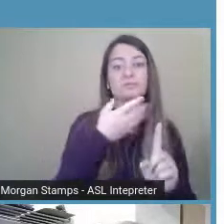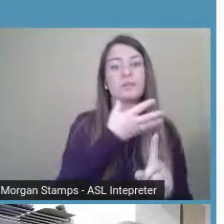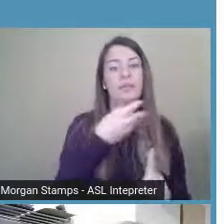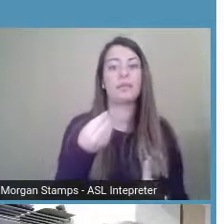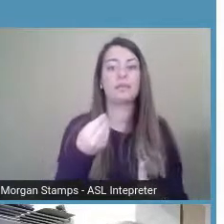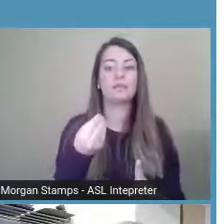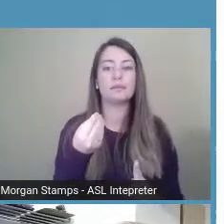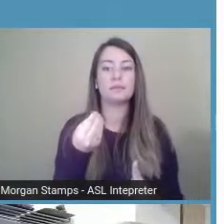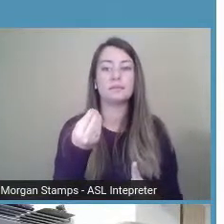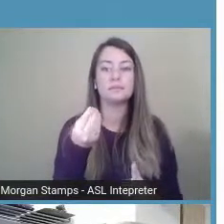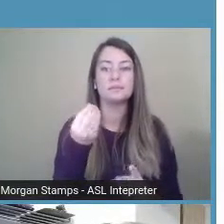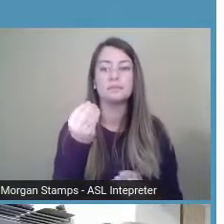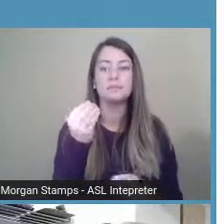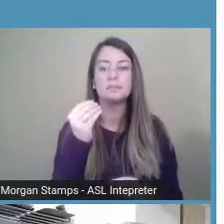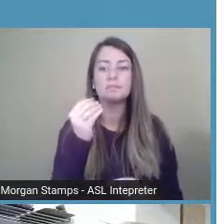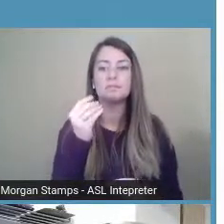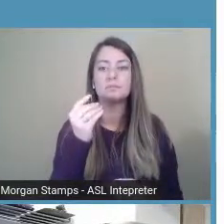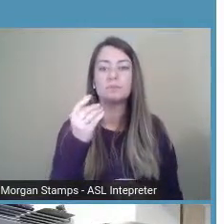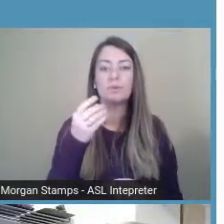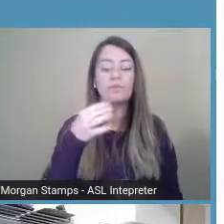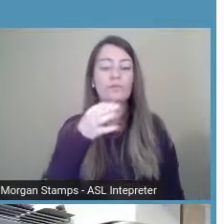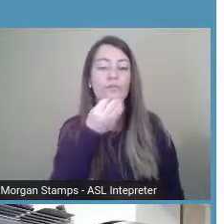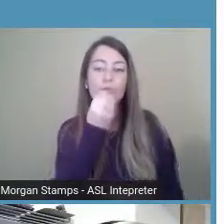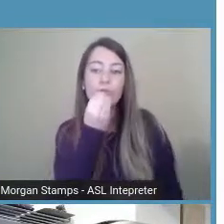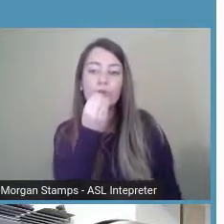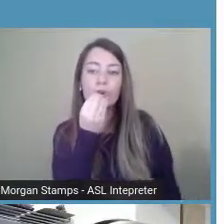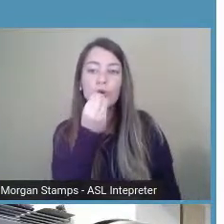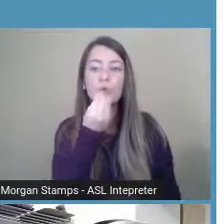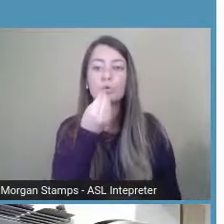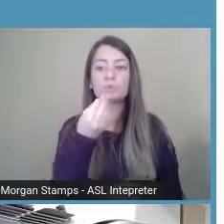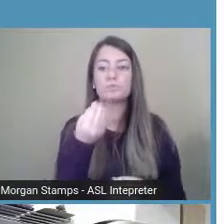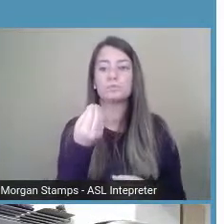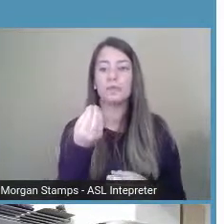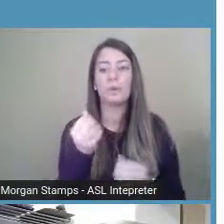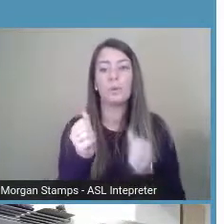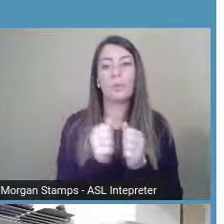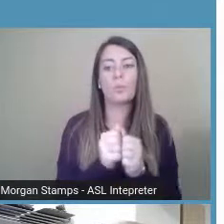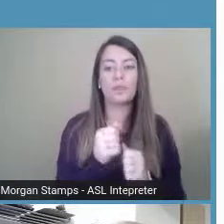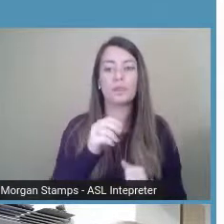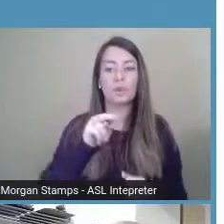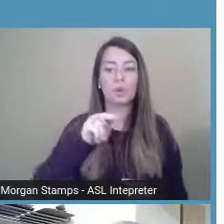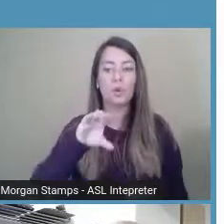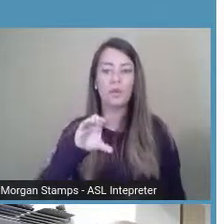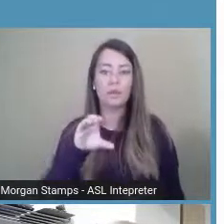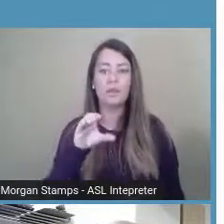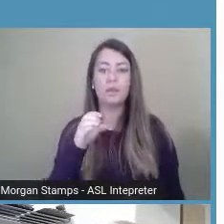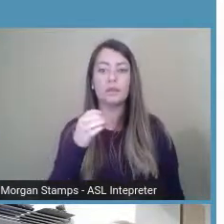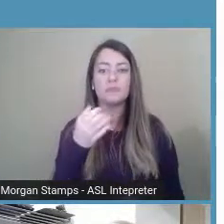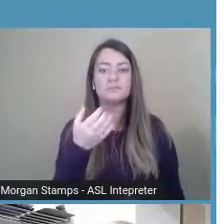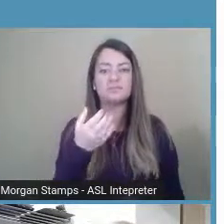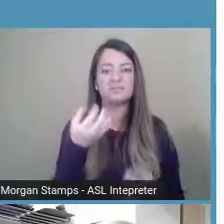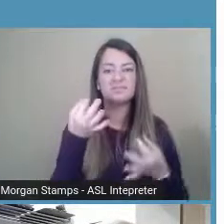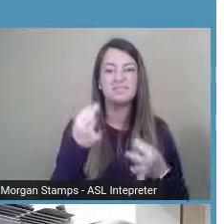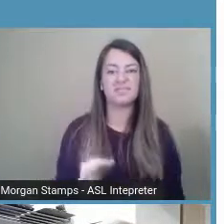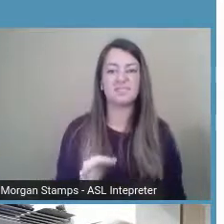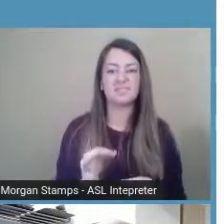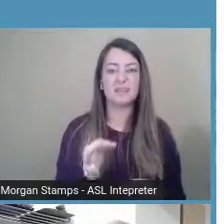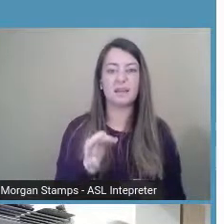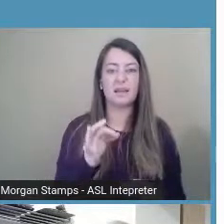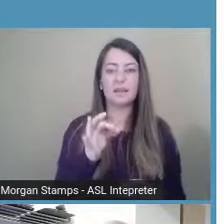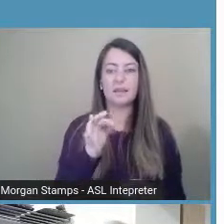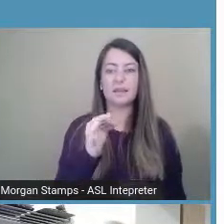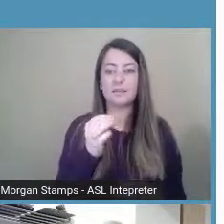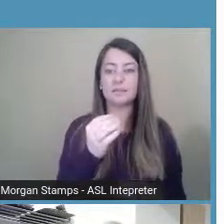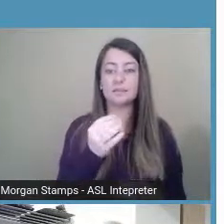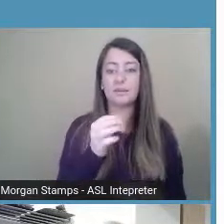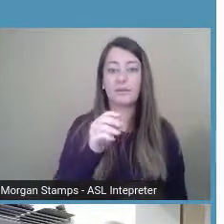who spoke briefly about bar-themed items from the museum's collection. The third break was hosted by a local glassmaker